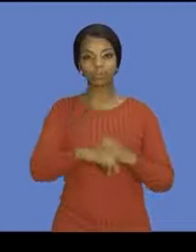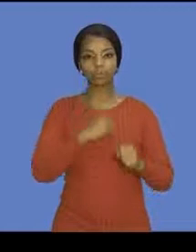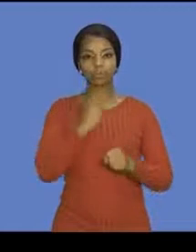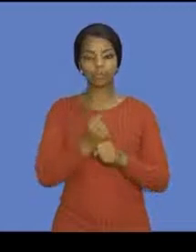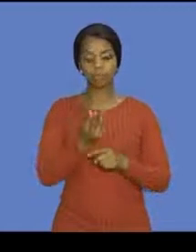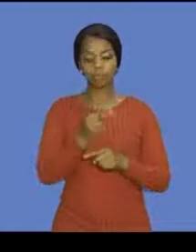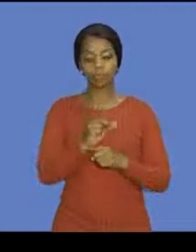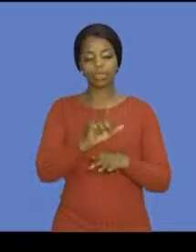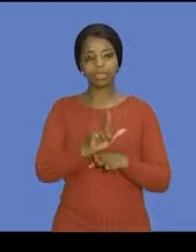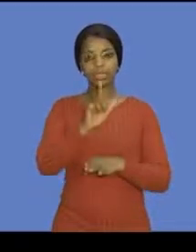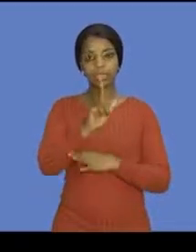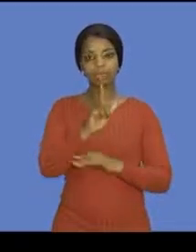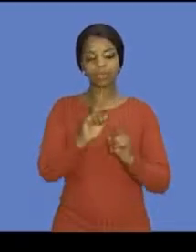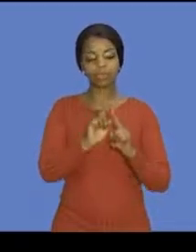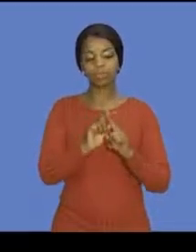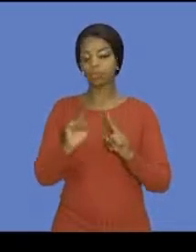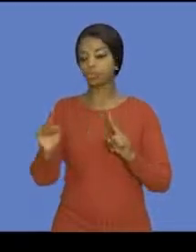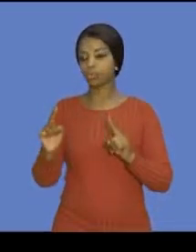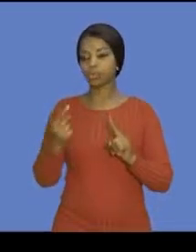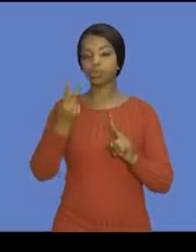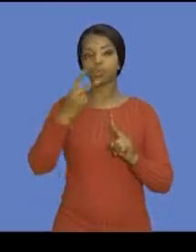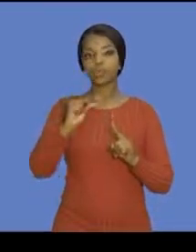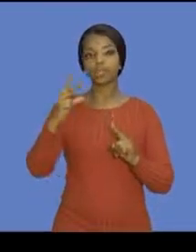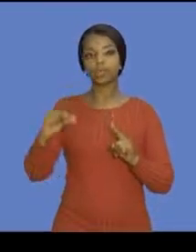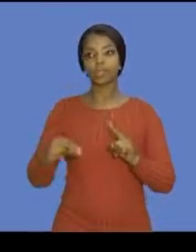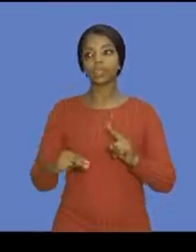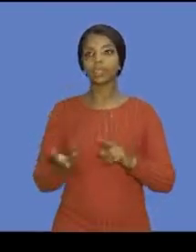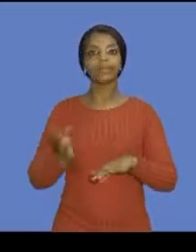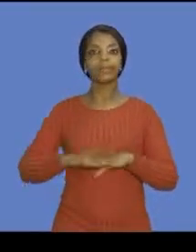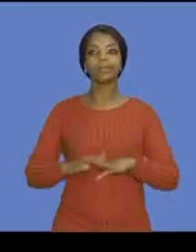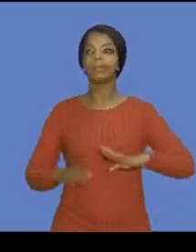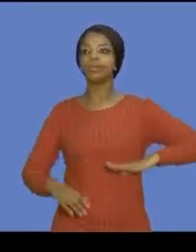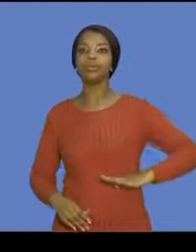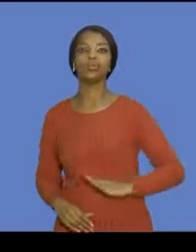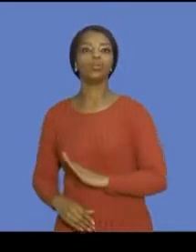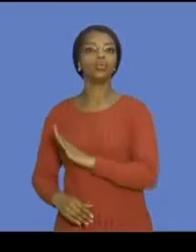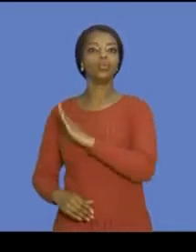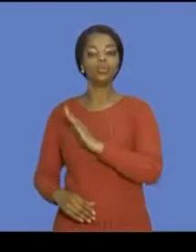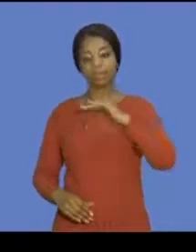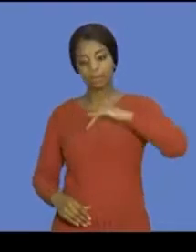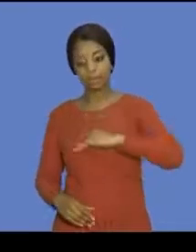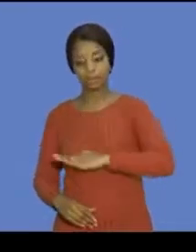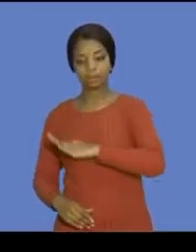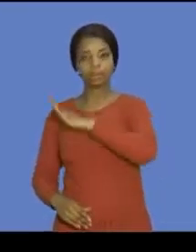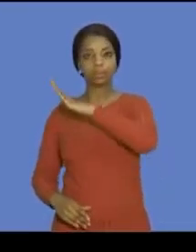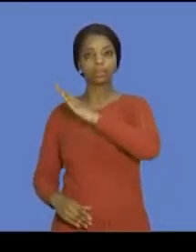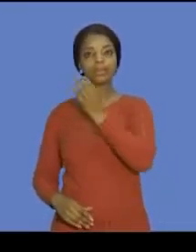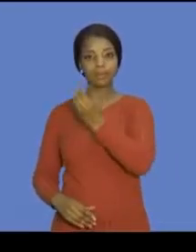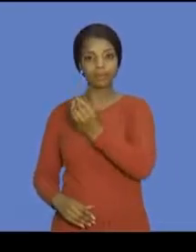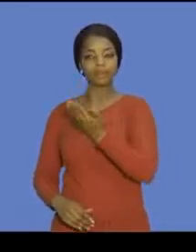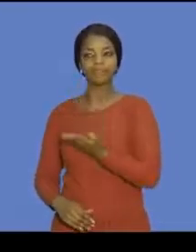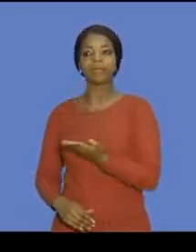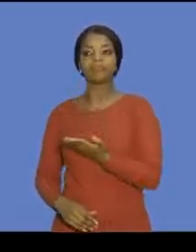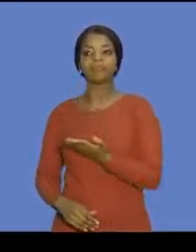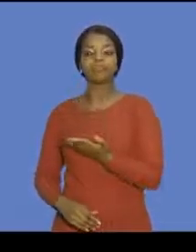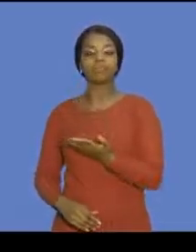between 2017 and 2020, you look at it, it also becomes something like an exponential